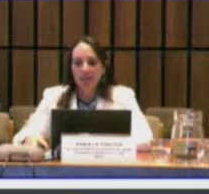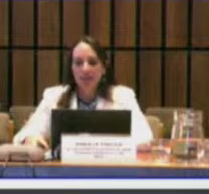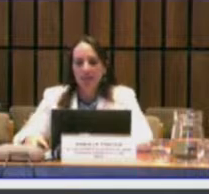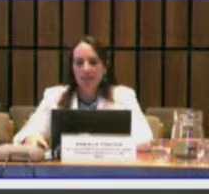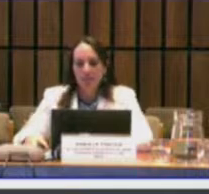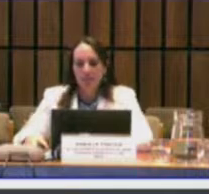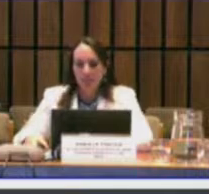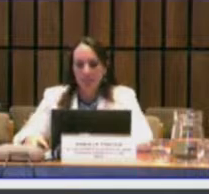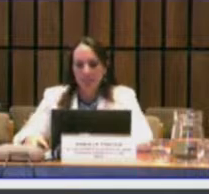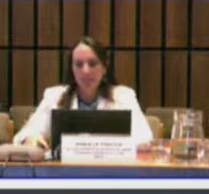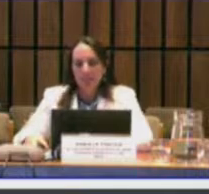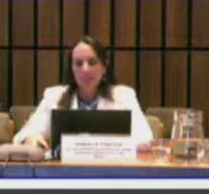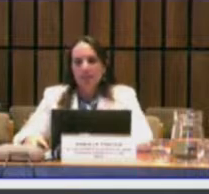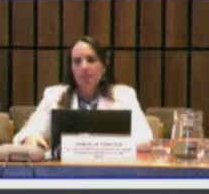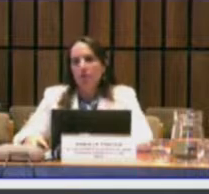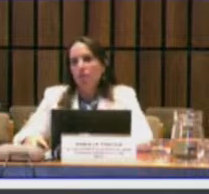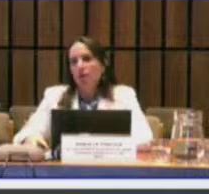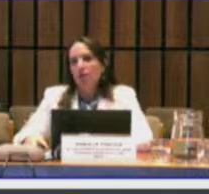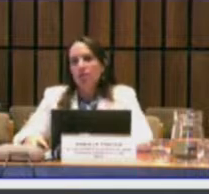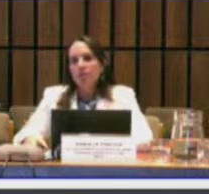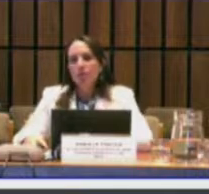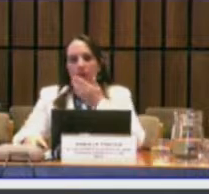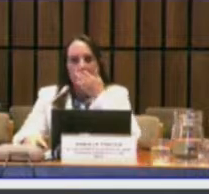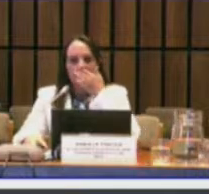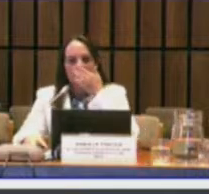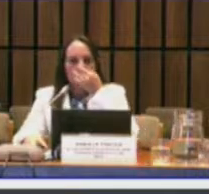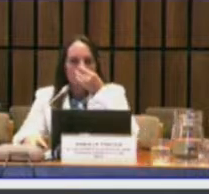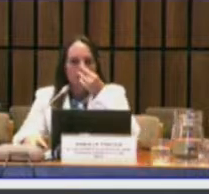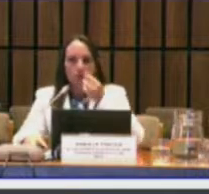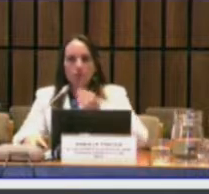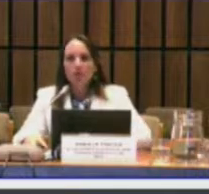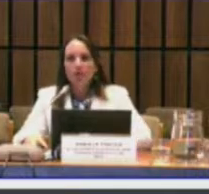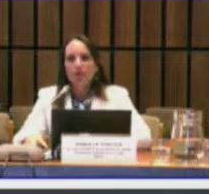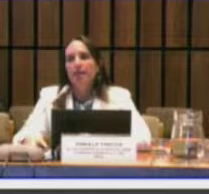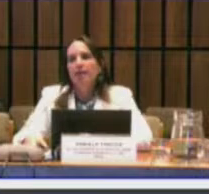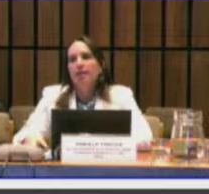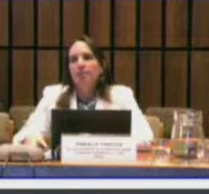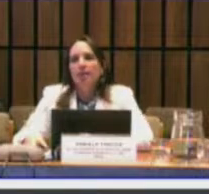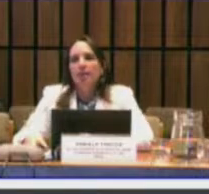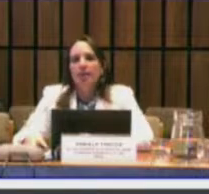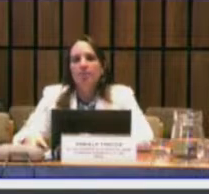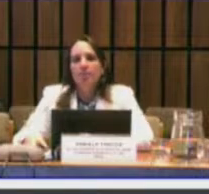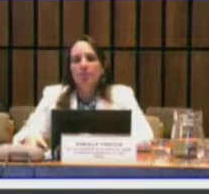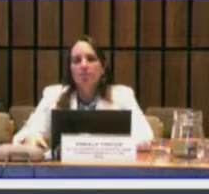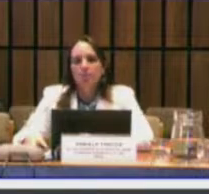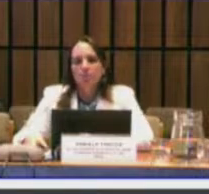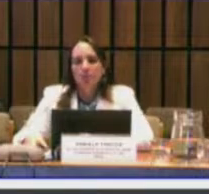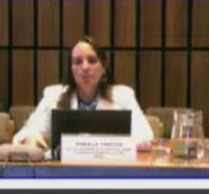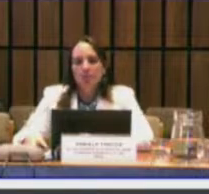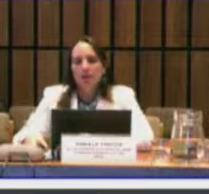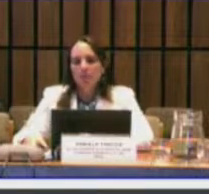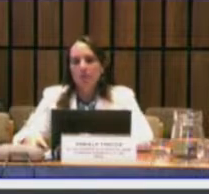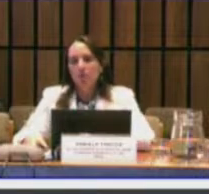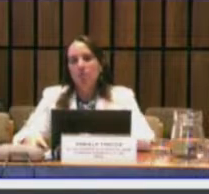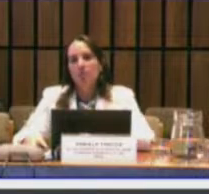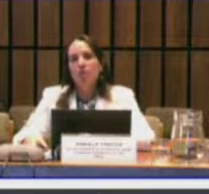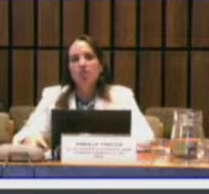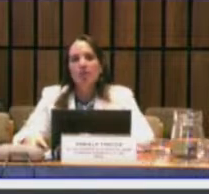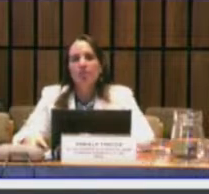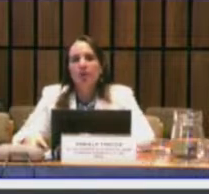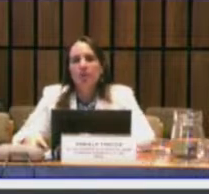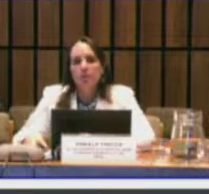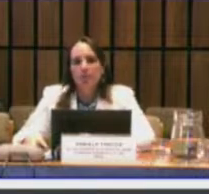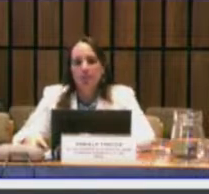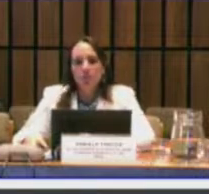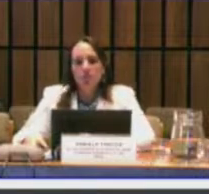a measurement with these two results. We have found a study